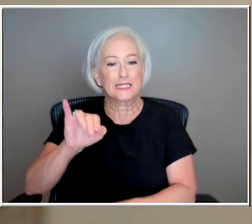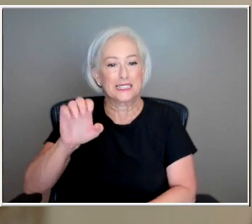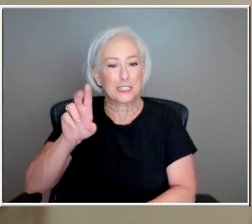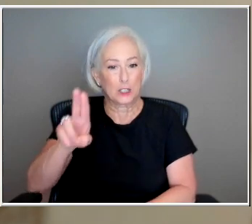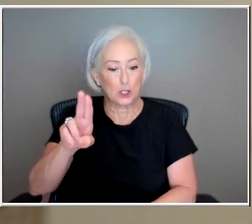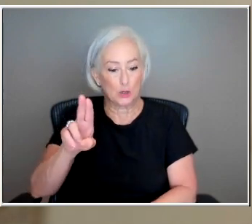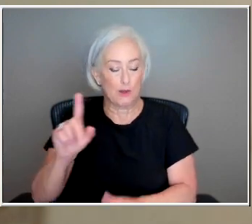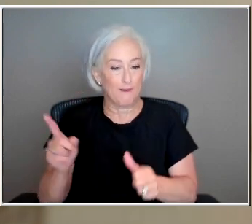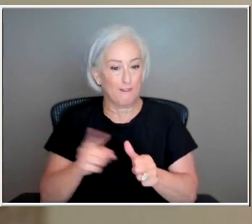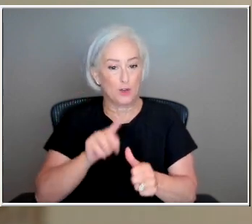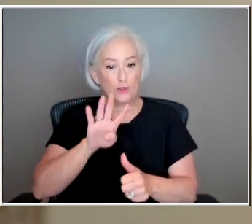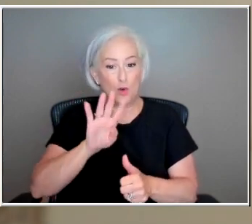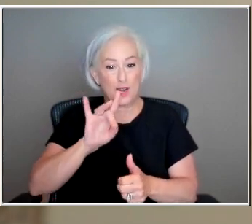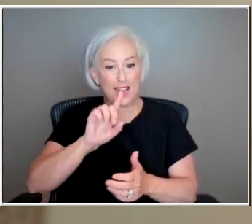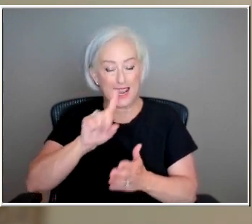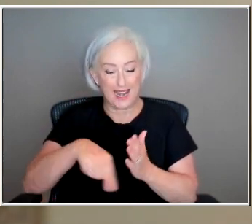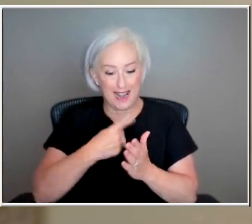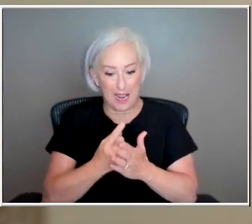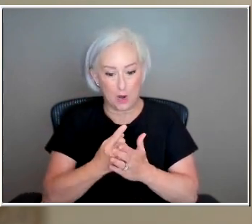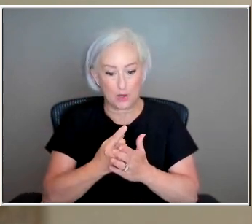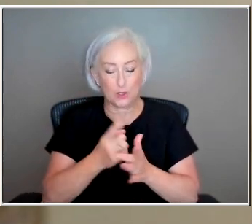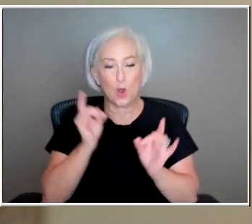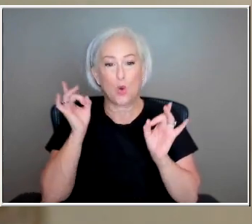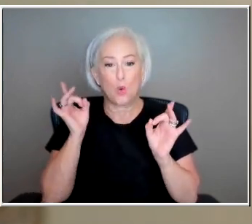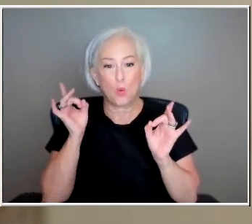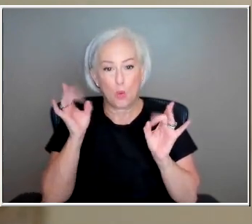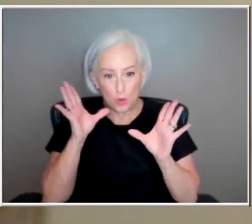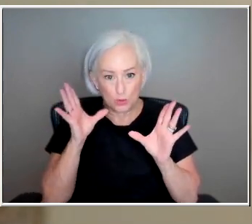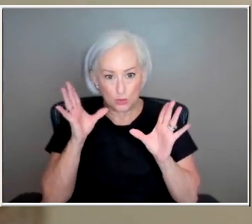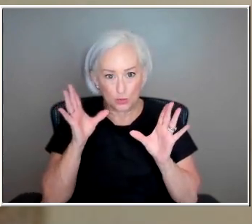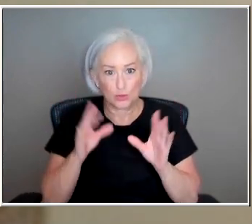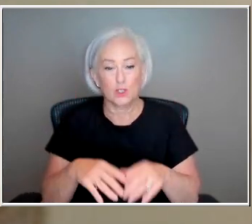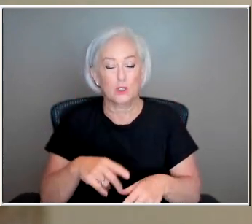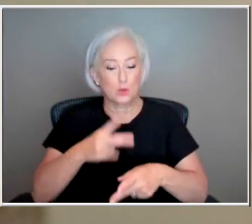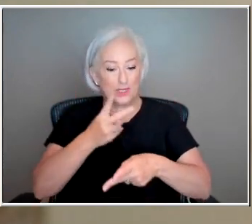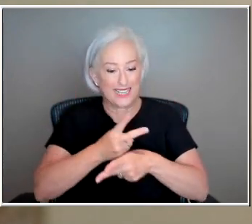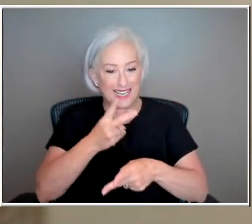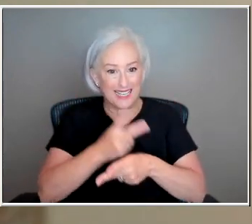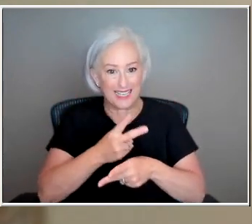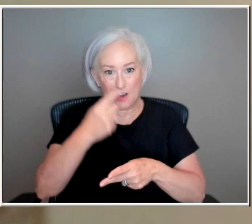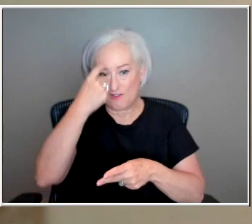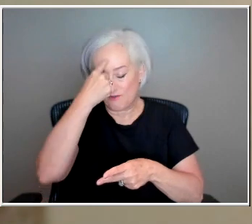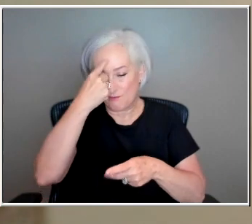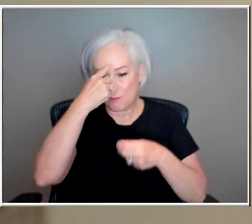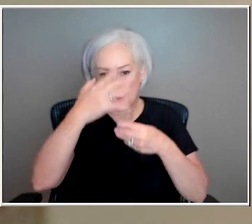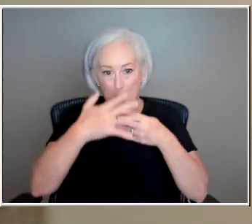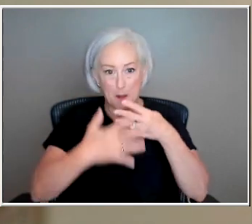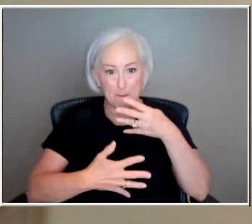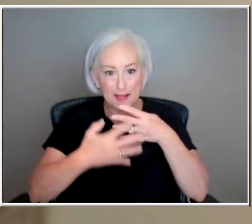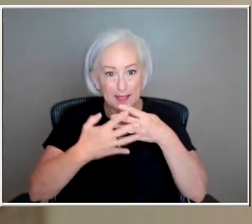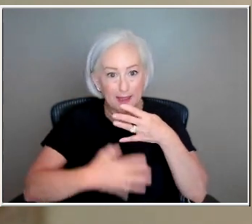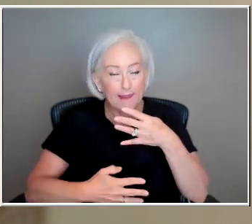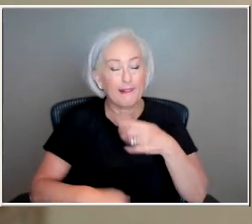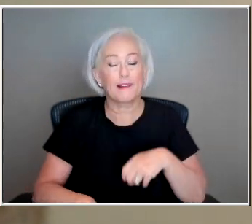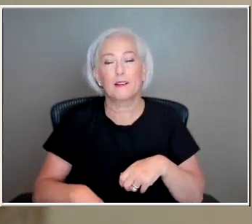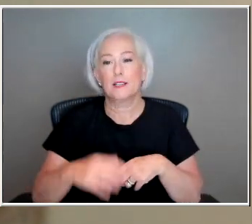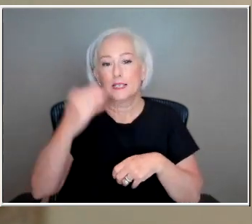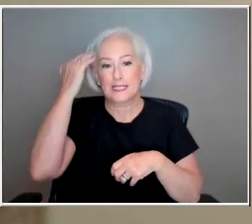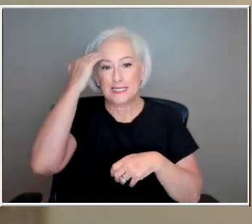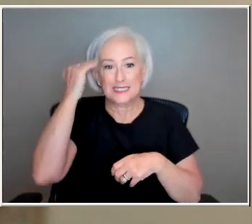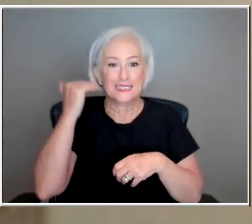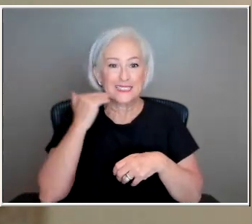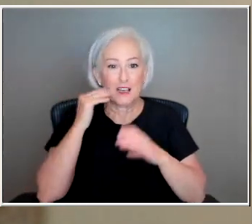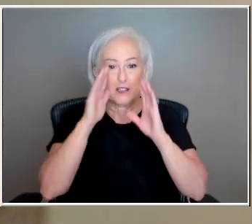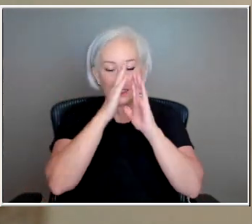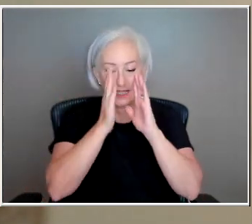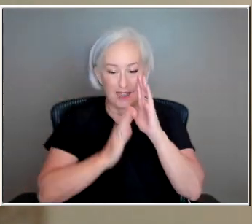worst, because that's when they were treating the brain bleed and the skull fracture, and it was a subgaleal hemorrhage, so it was